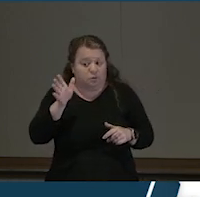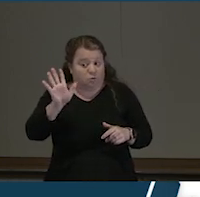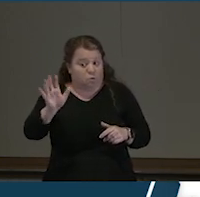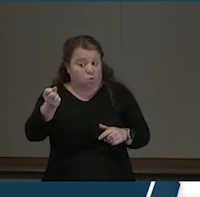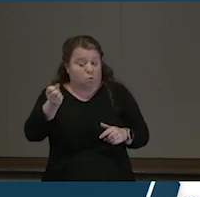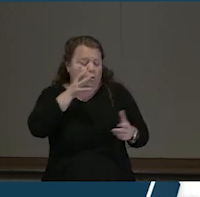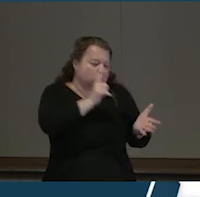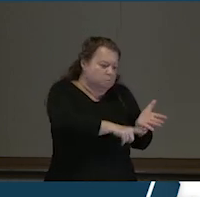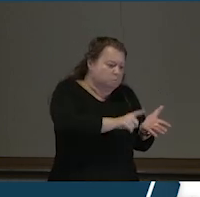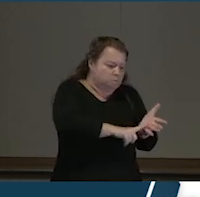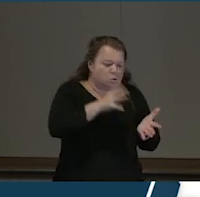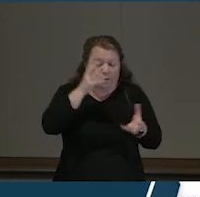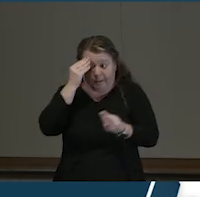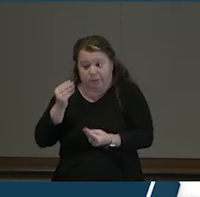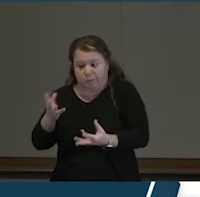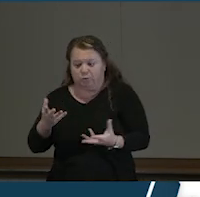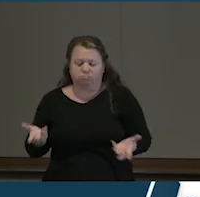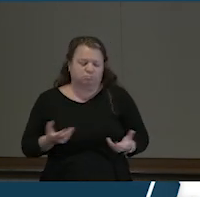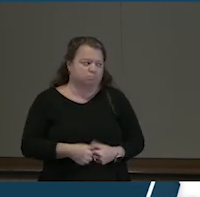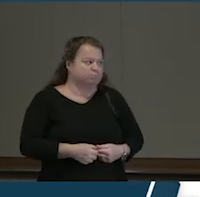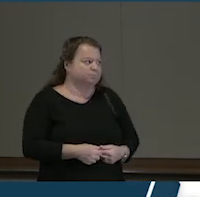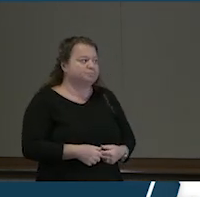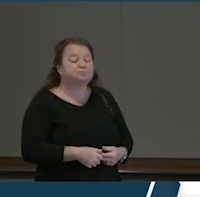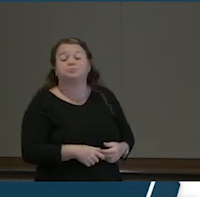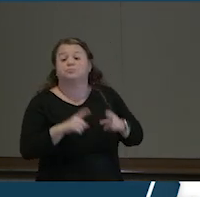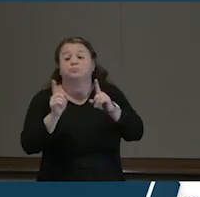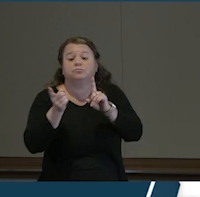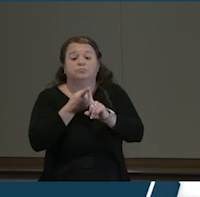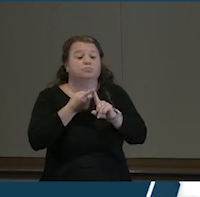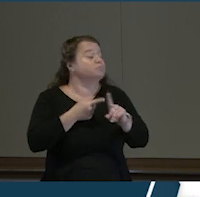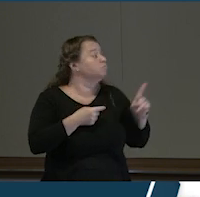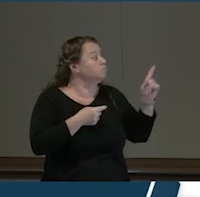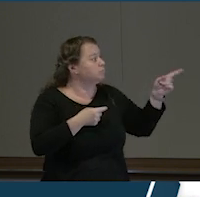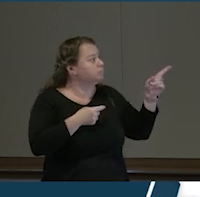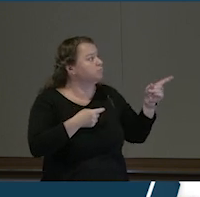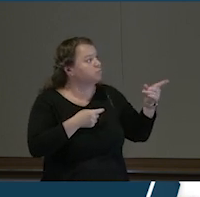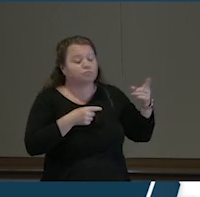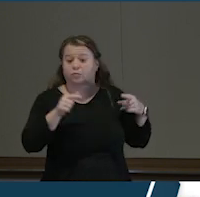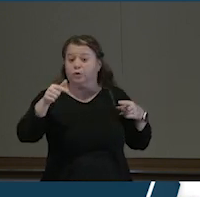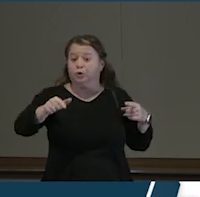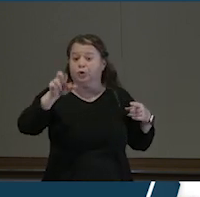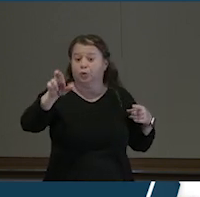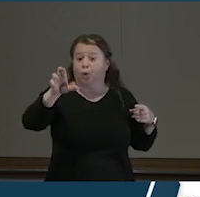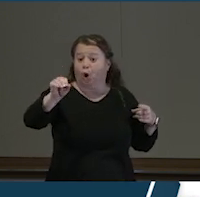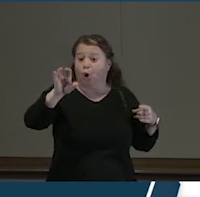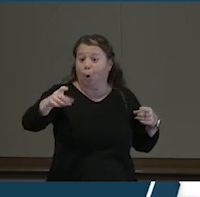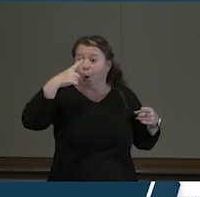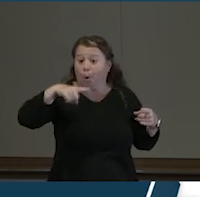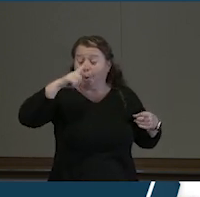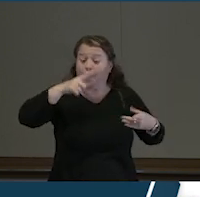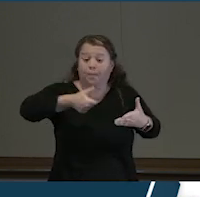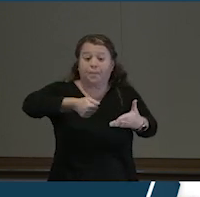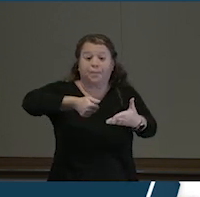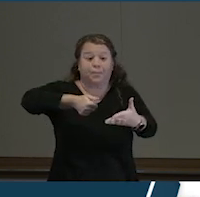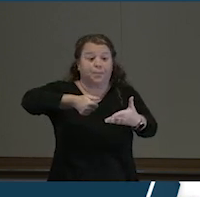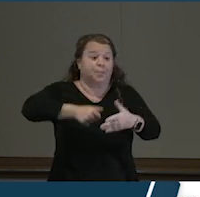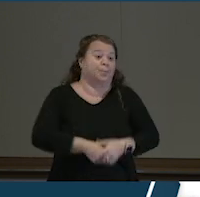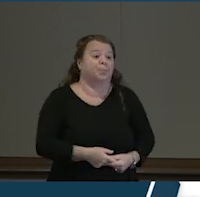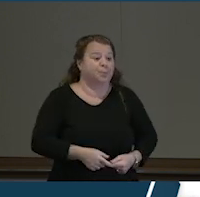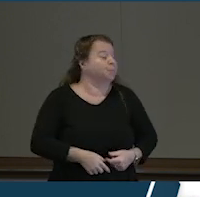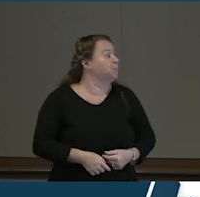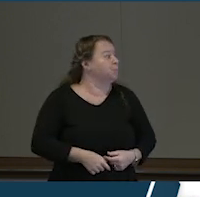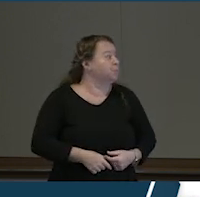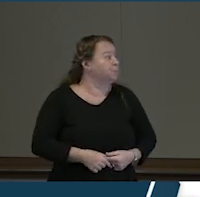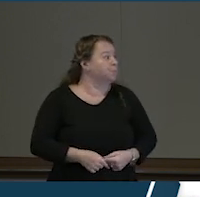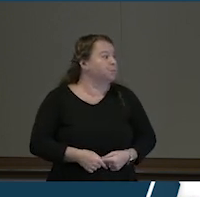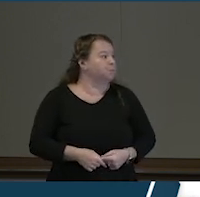to you. So what I want you guys to do is just scan that QR code if you're willing. I will do the same, and I have